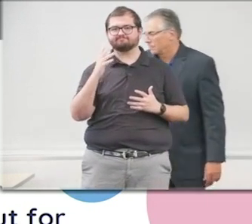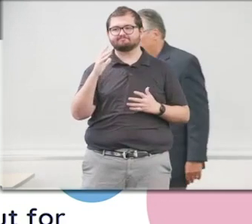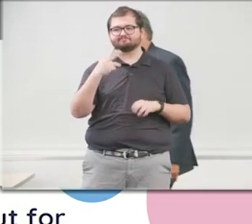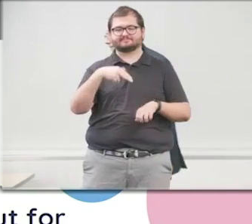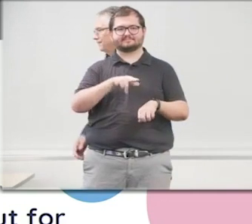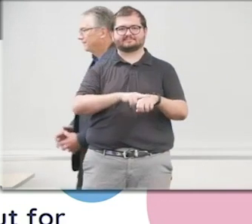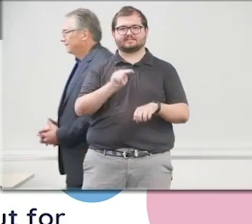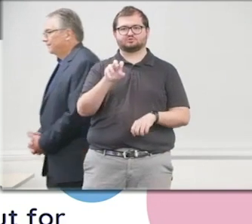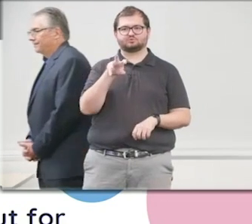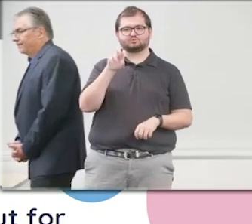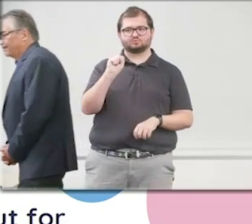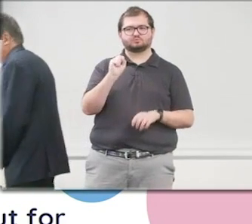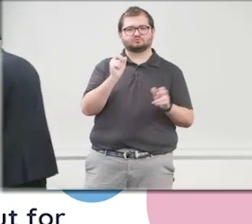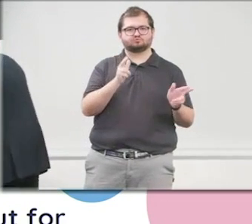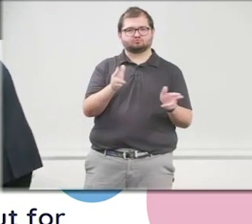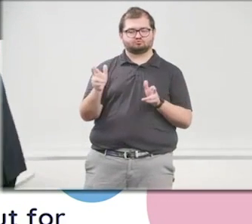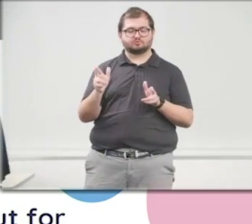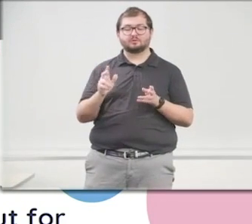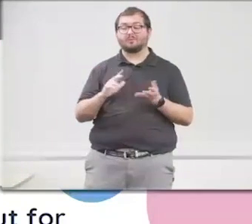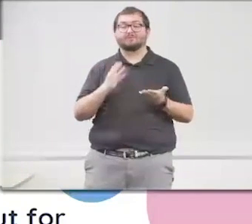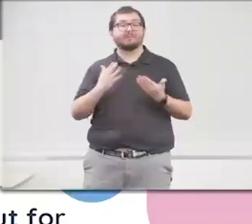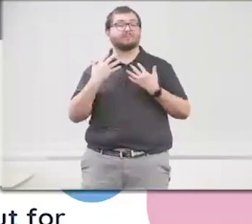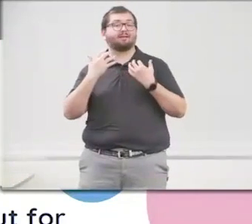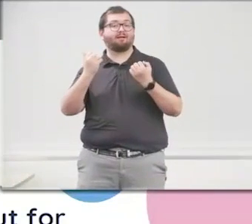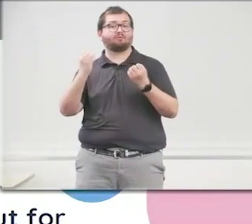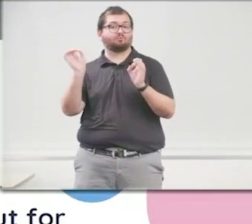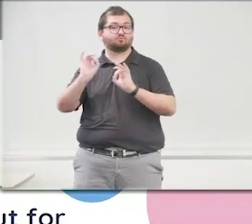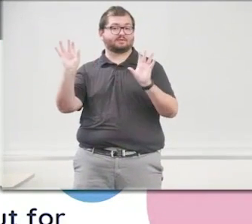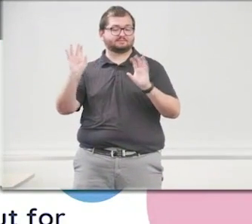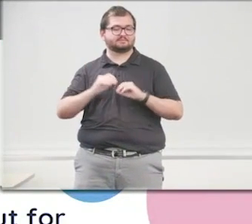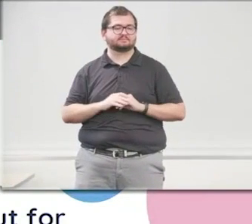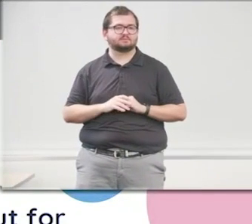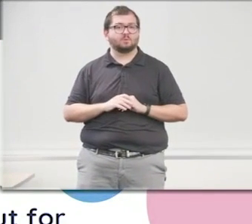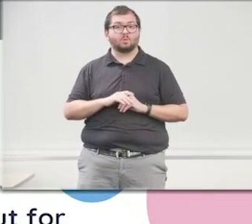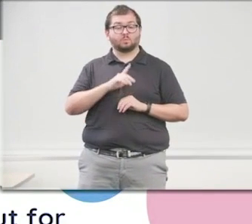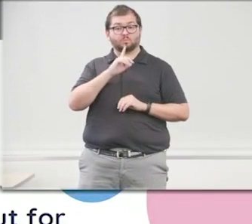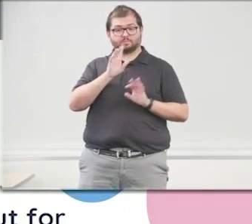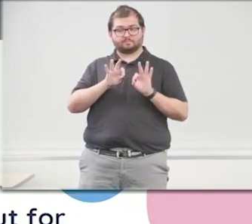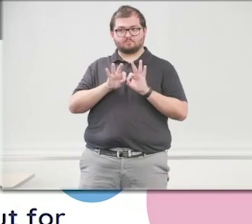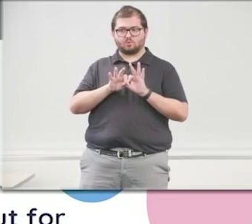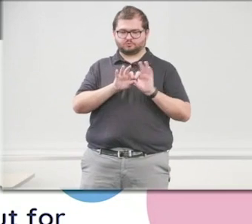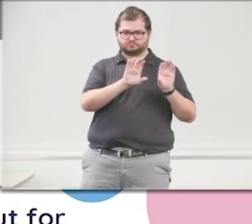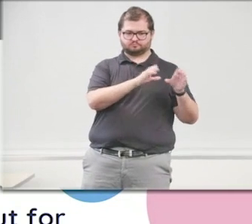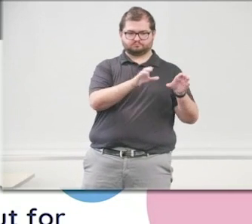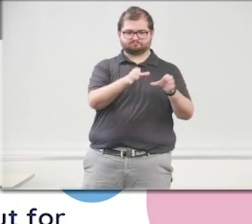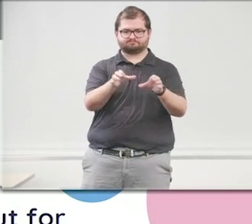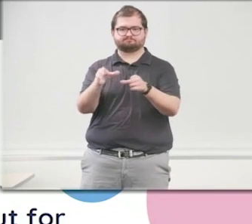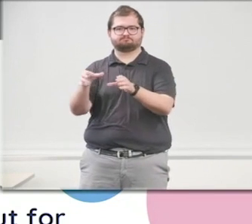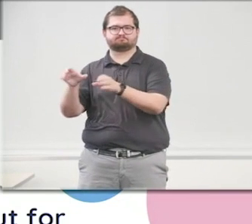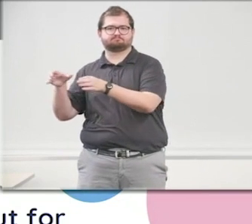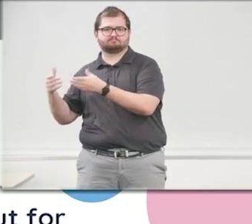on the shooting, or a health-related crisis. So really, you want to kind of categorize those different